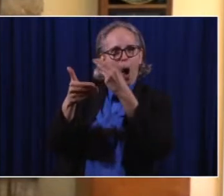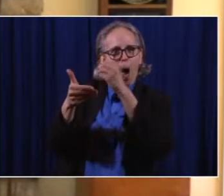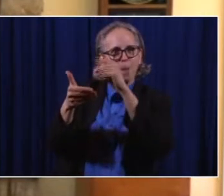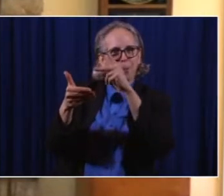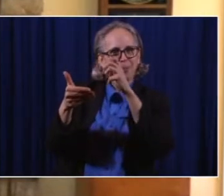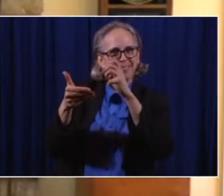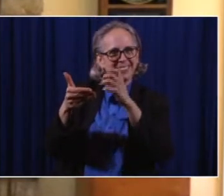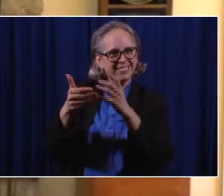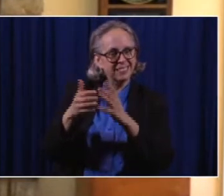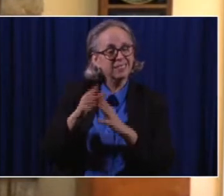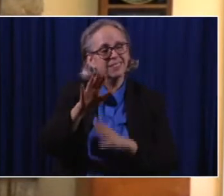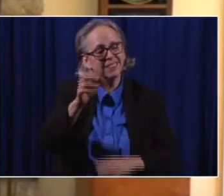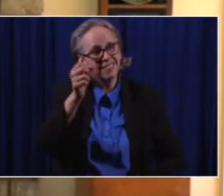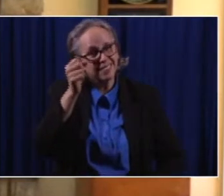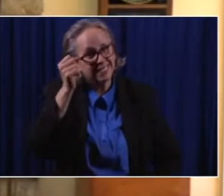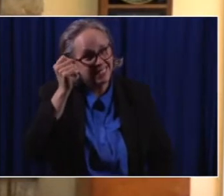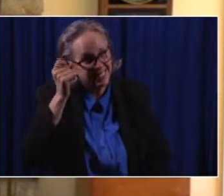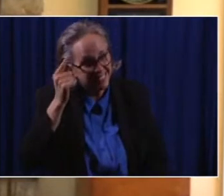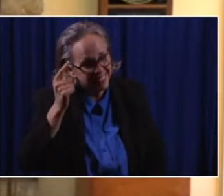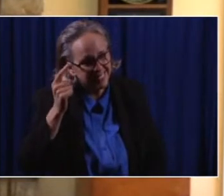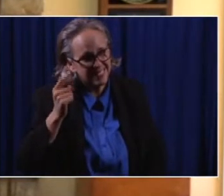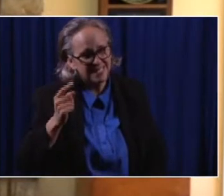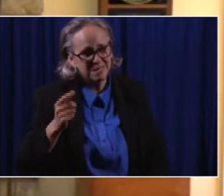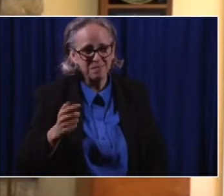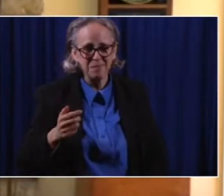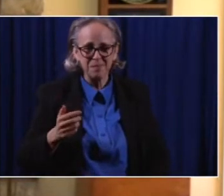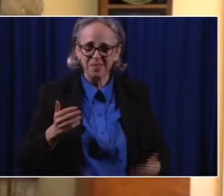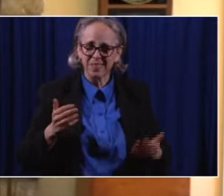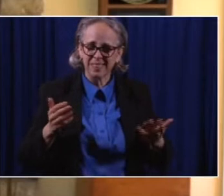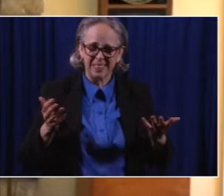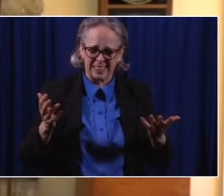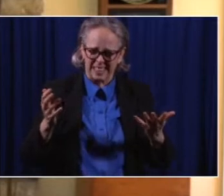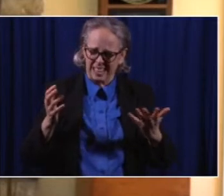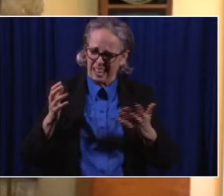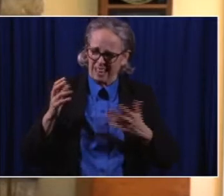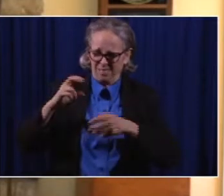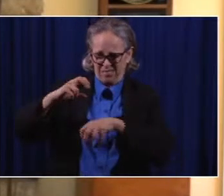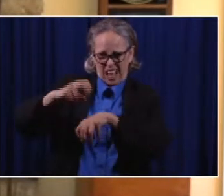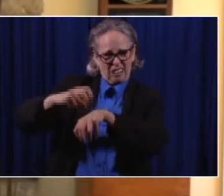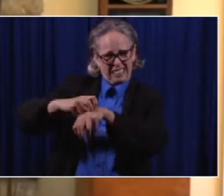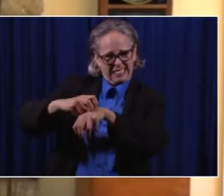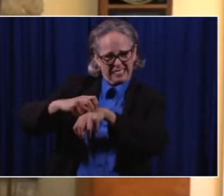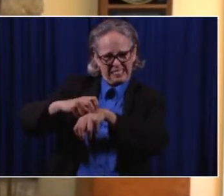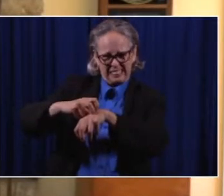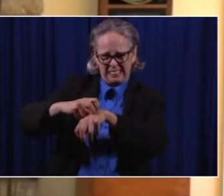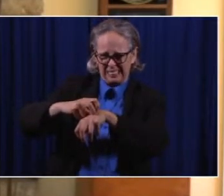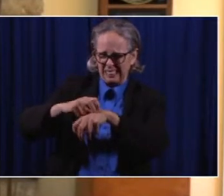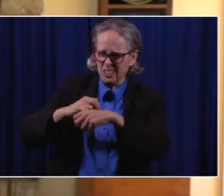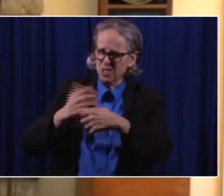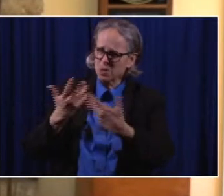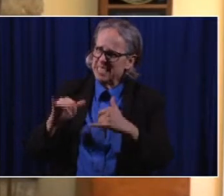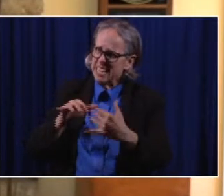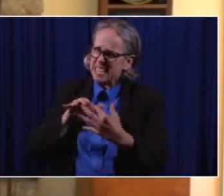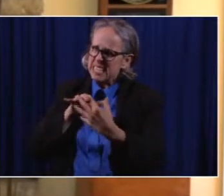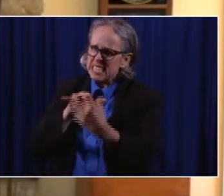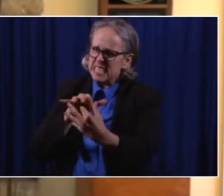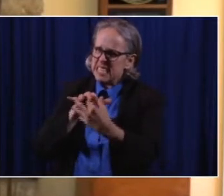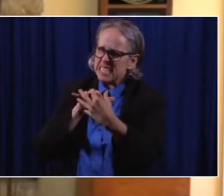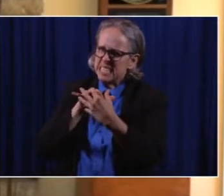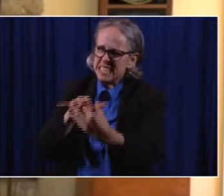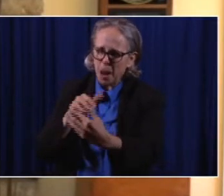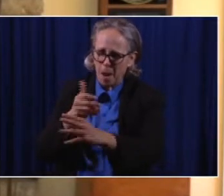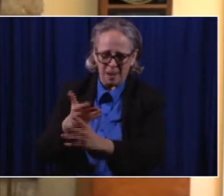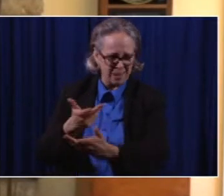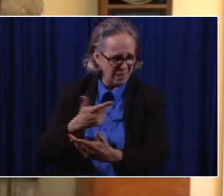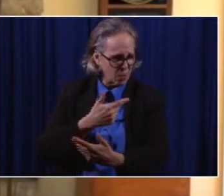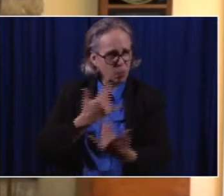indicated last night, we have a long winter ahead of us. And this is the time for us to take that deep breath and say, hey, we can make